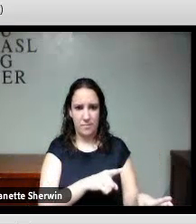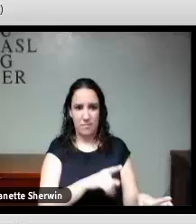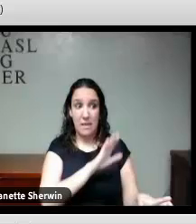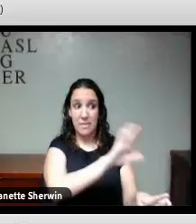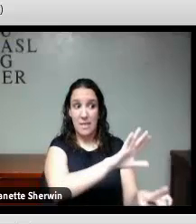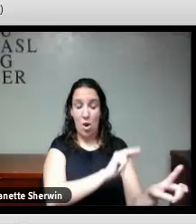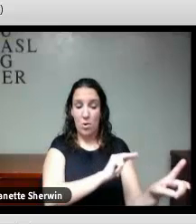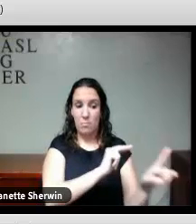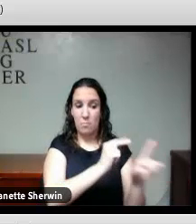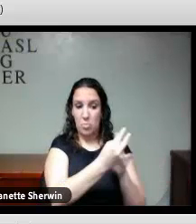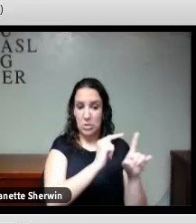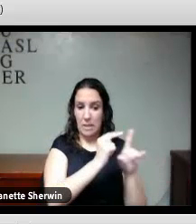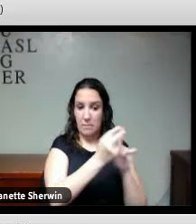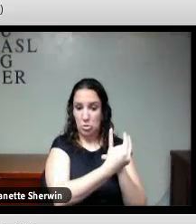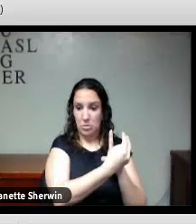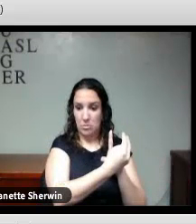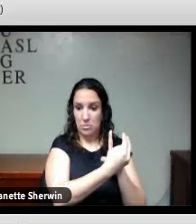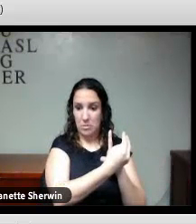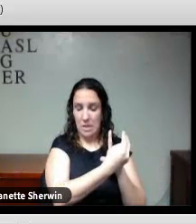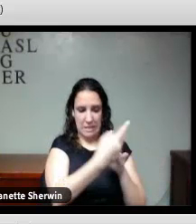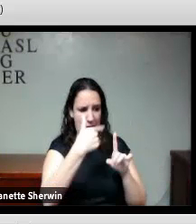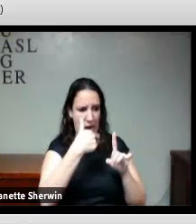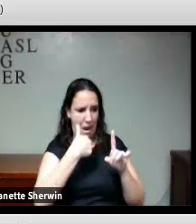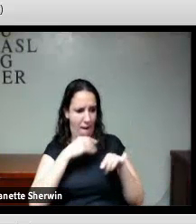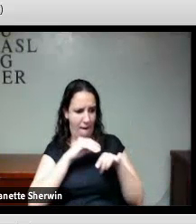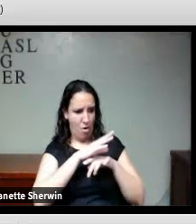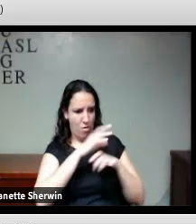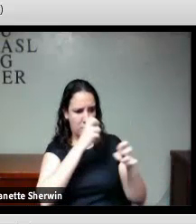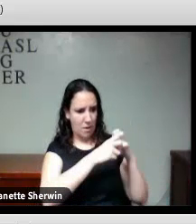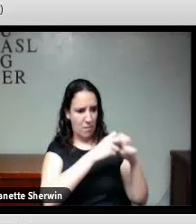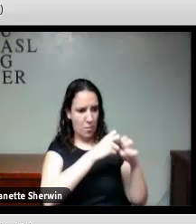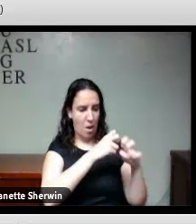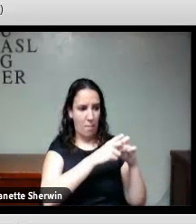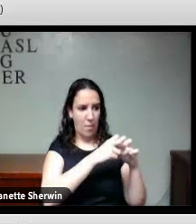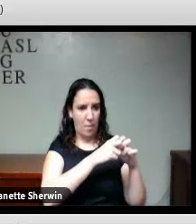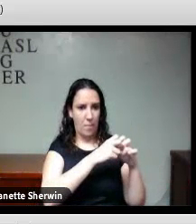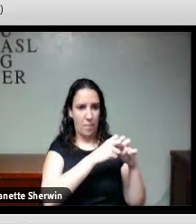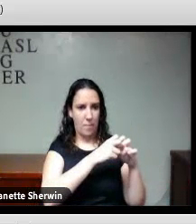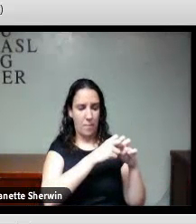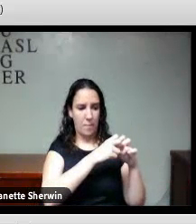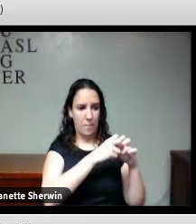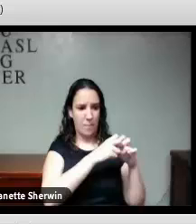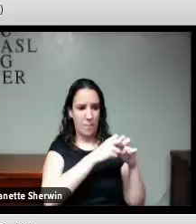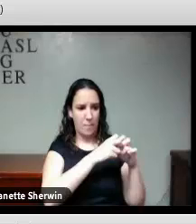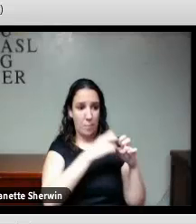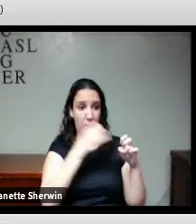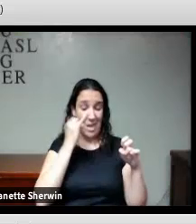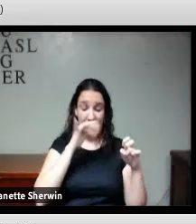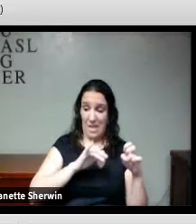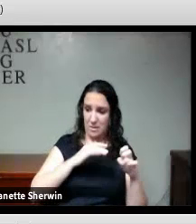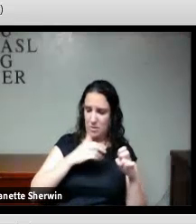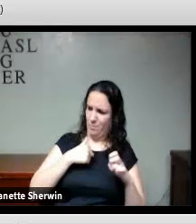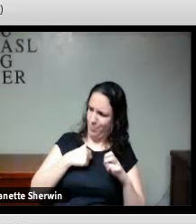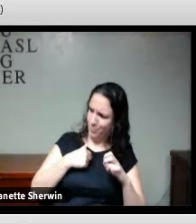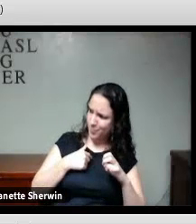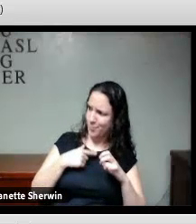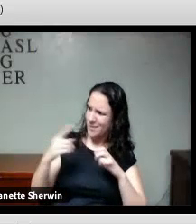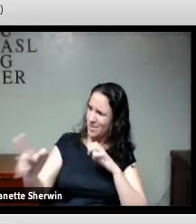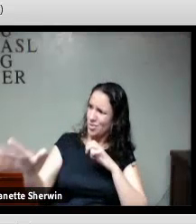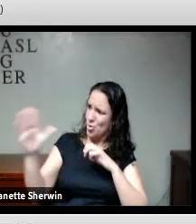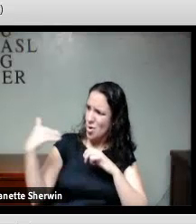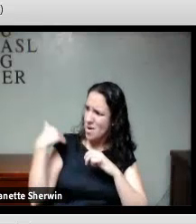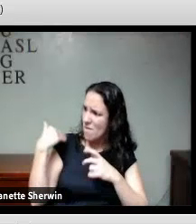that you've caused a problem for them. That is their truth. If that's what they perceive, then that is their truth, isn't